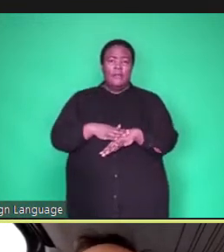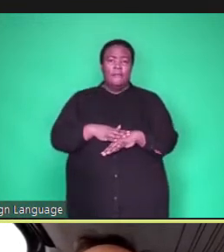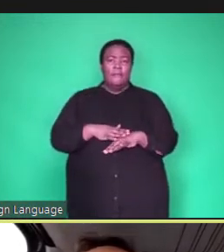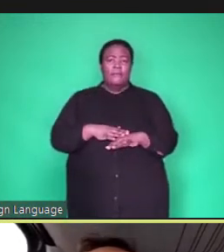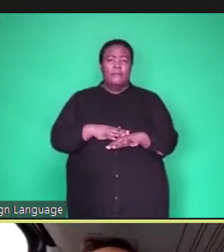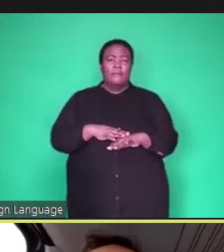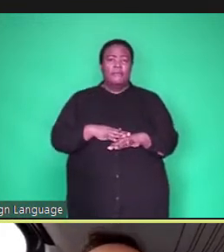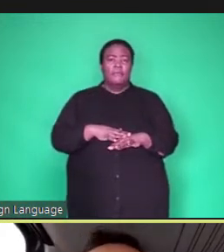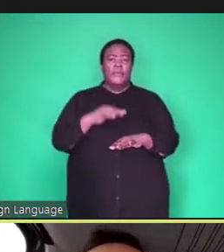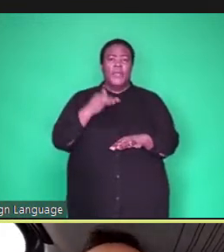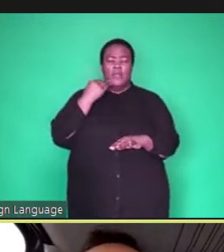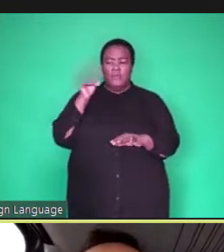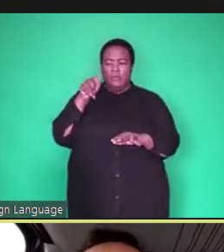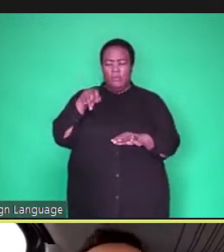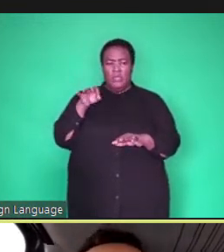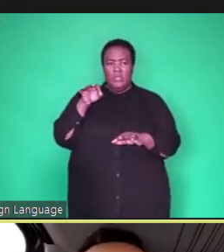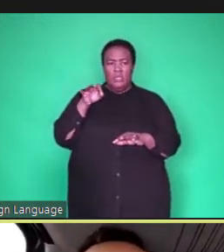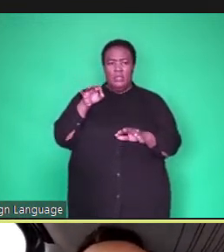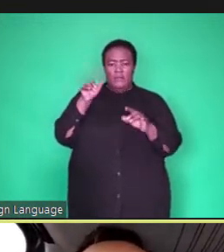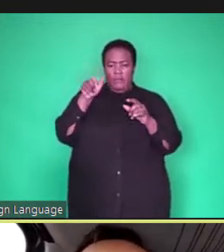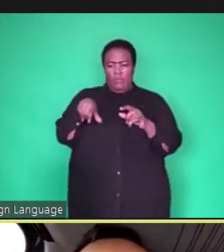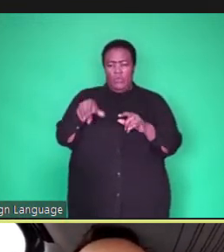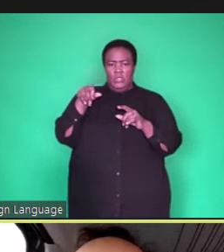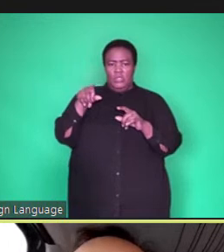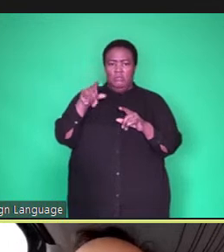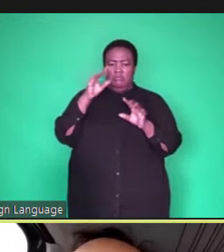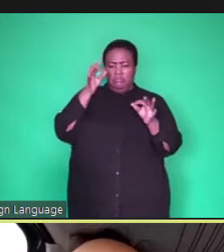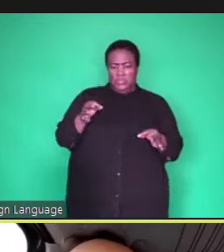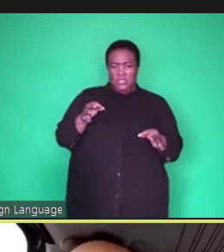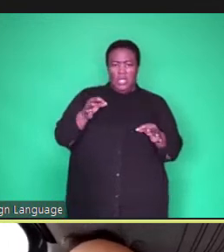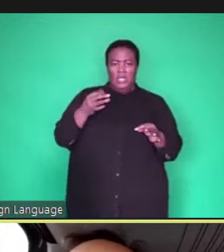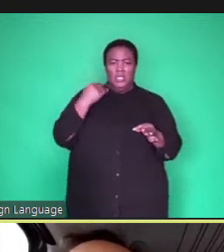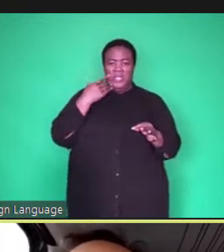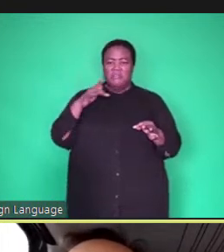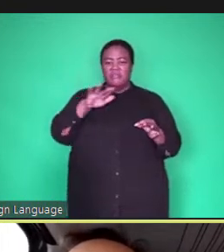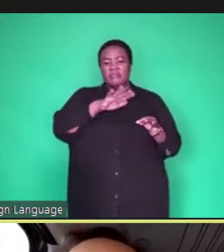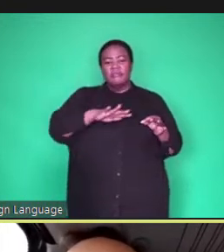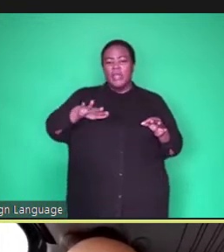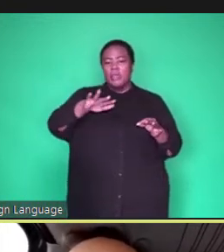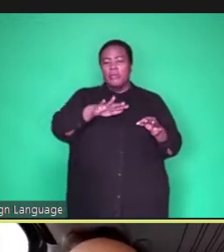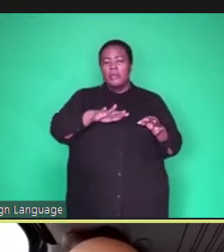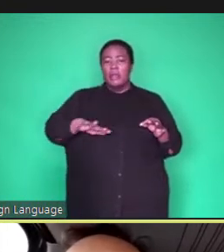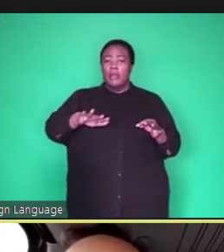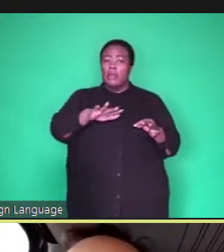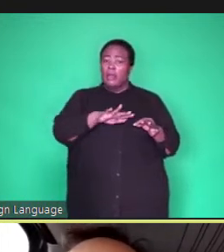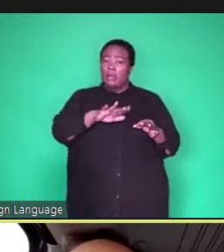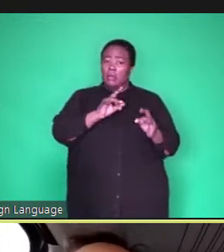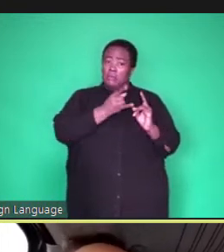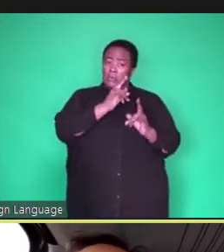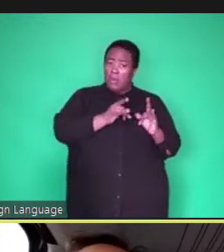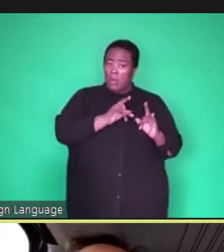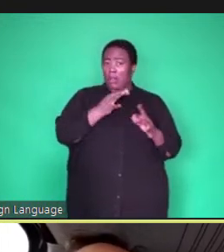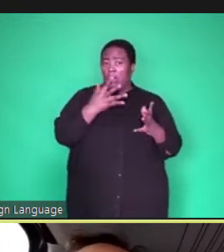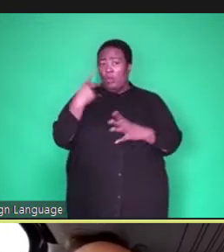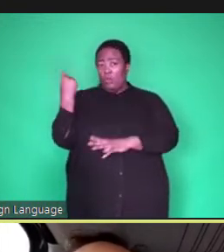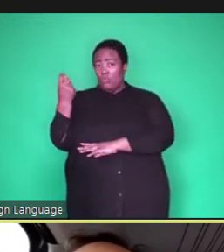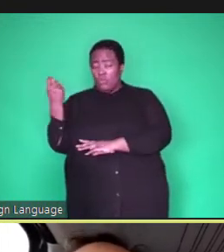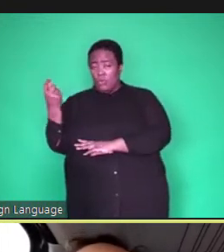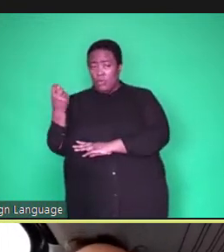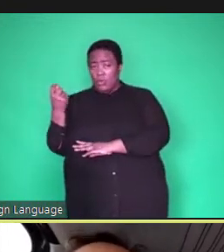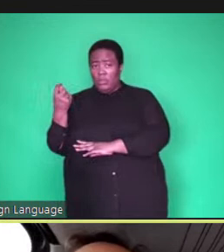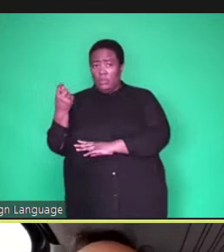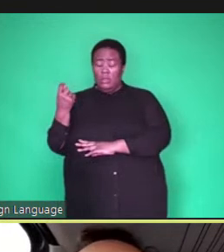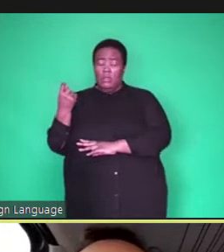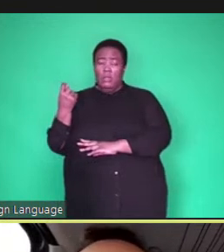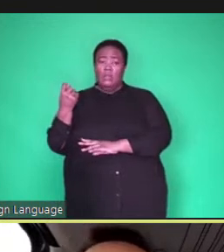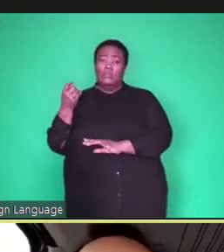administration decides on whether an area is considered urban or rural, and often